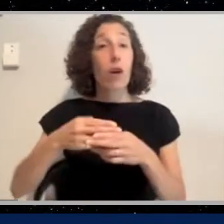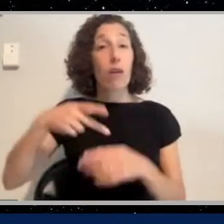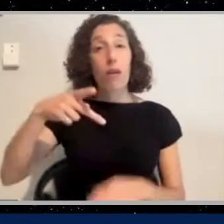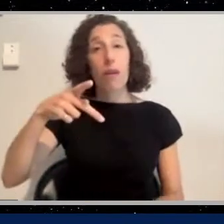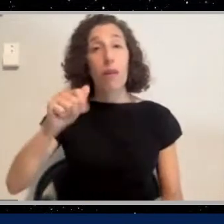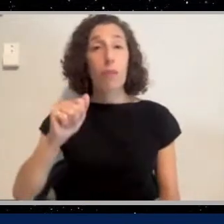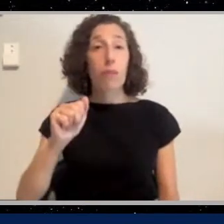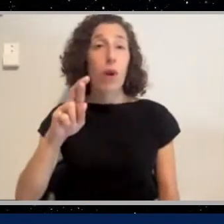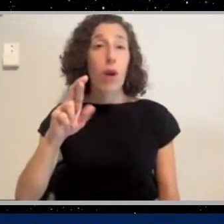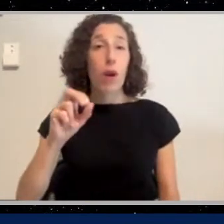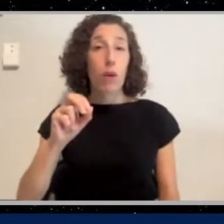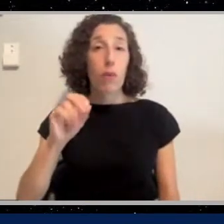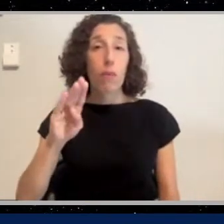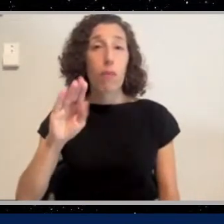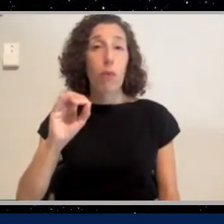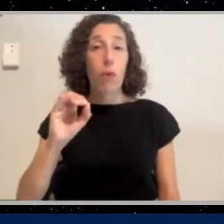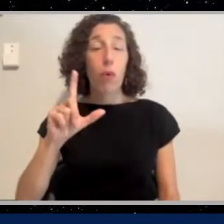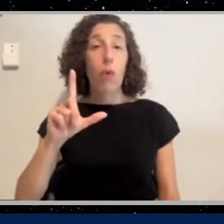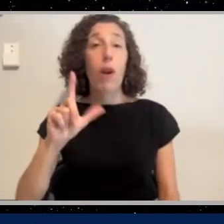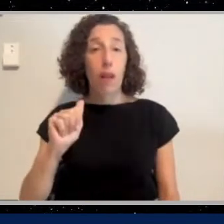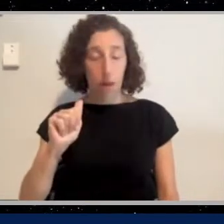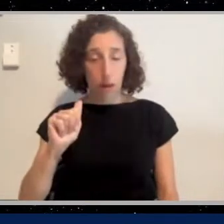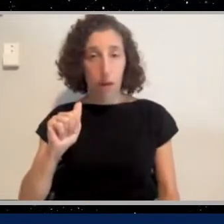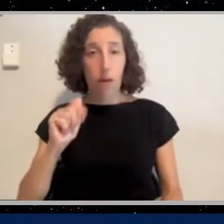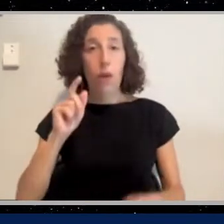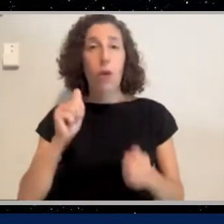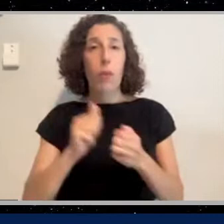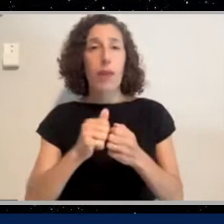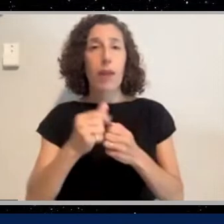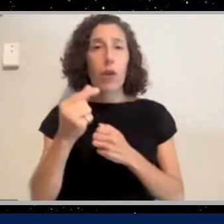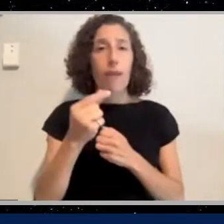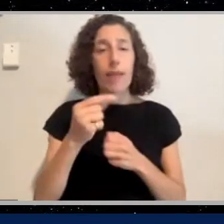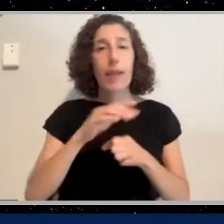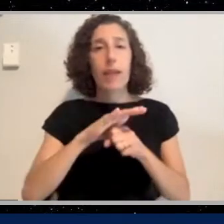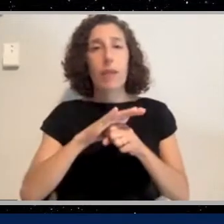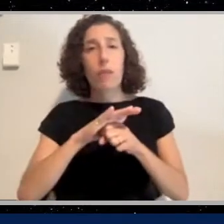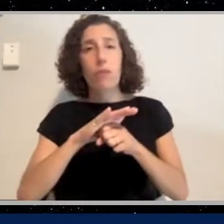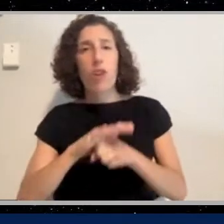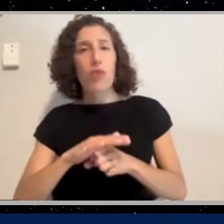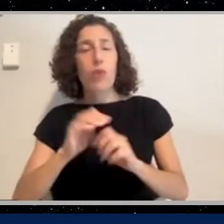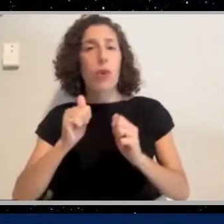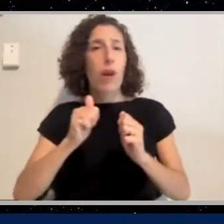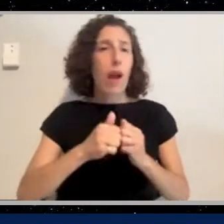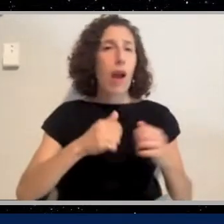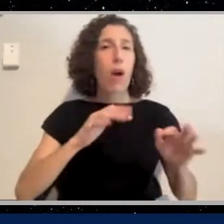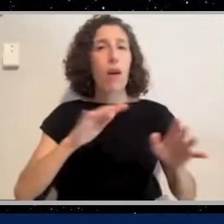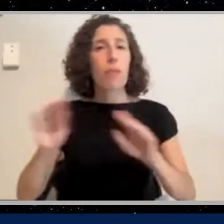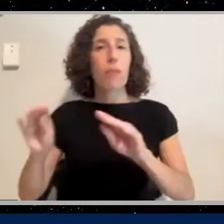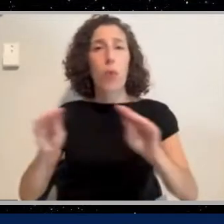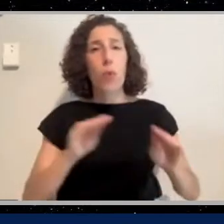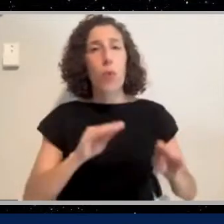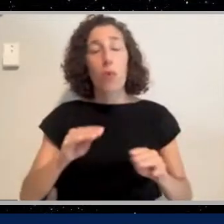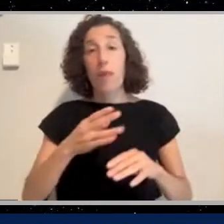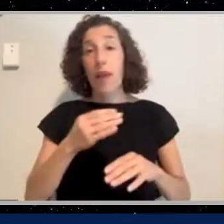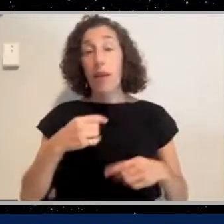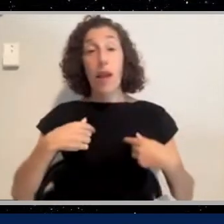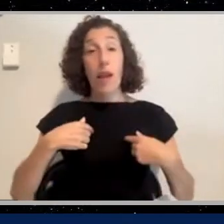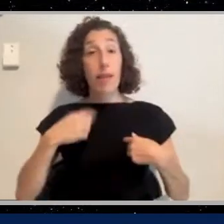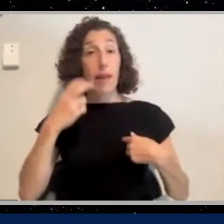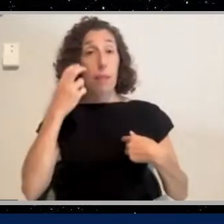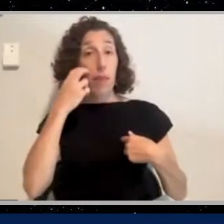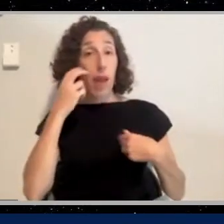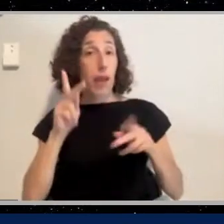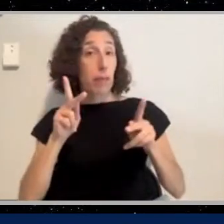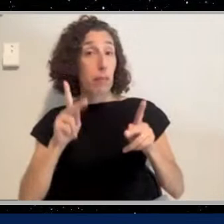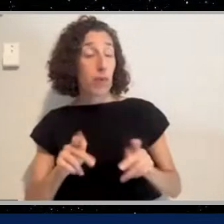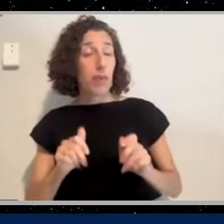challenges may exist, because in, normal, everyday walking around, for myself as a blind person, I use